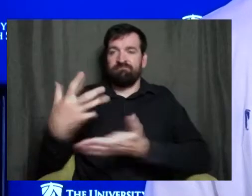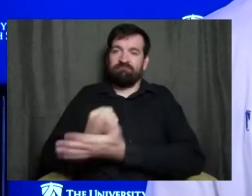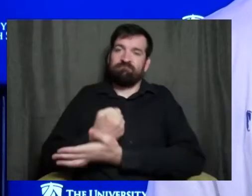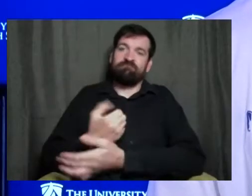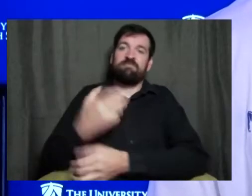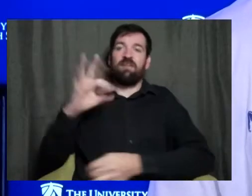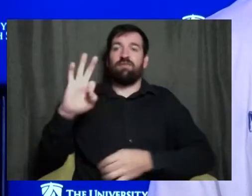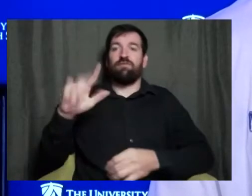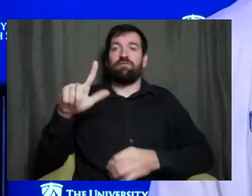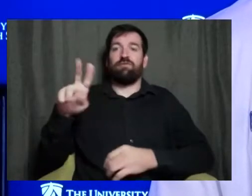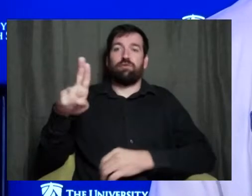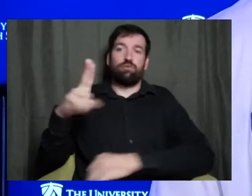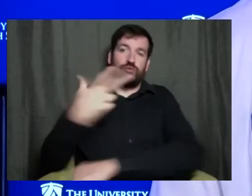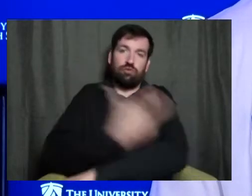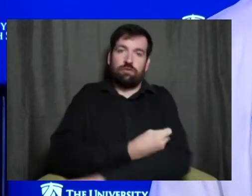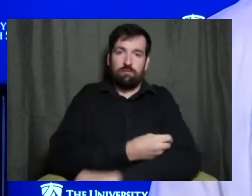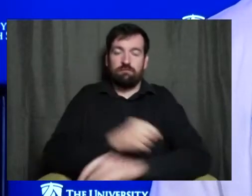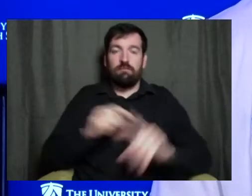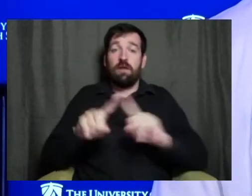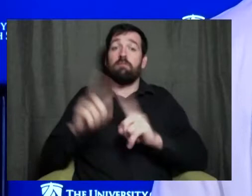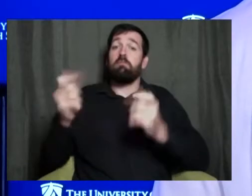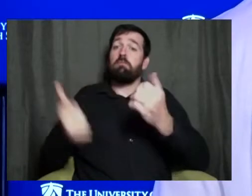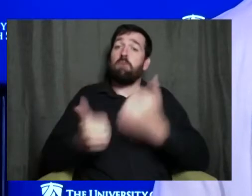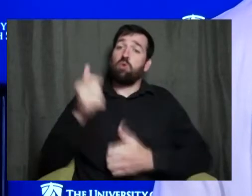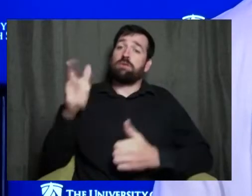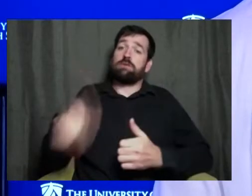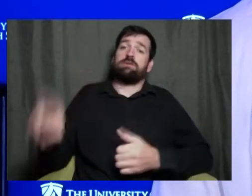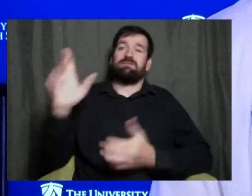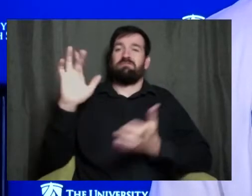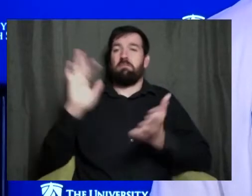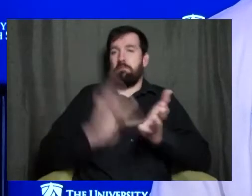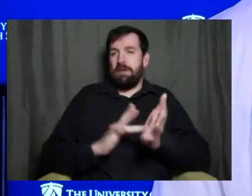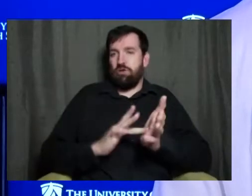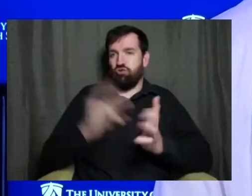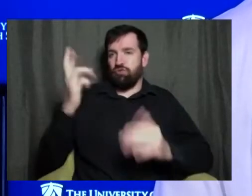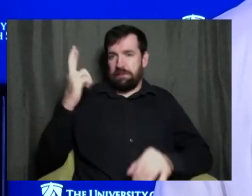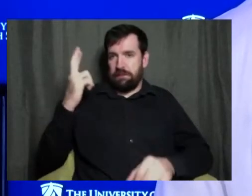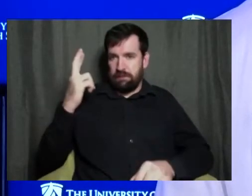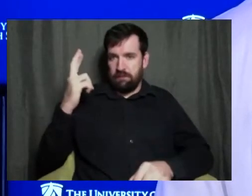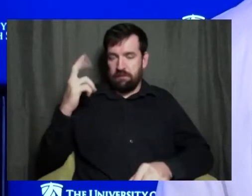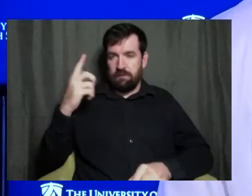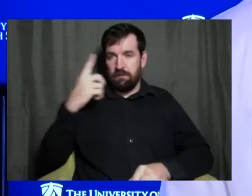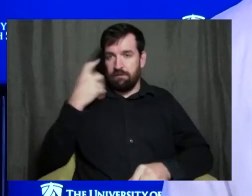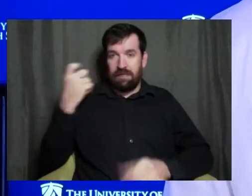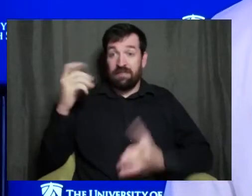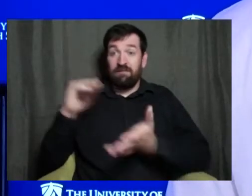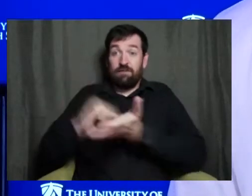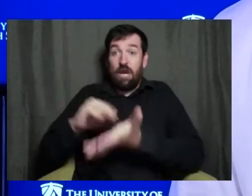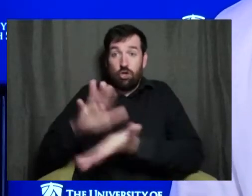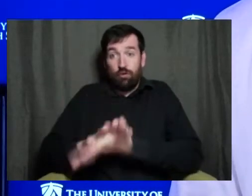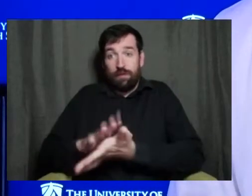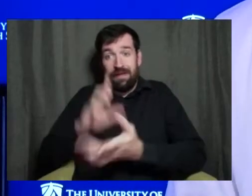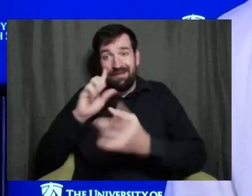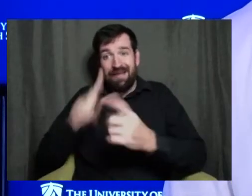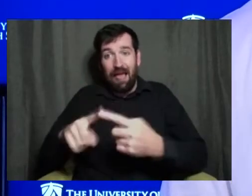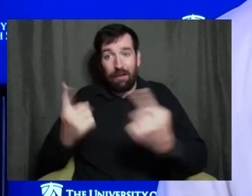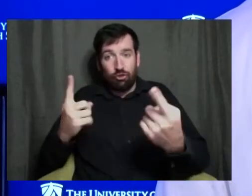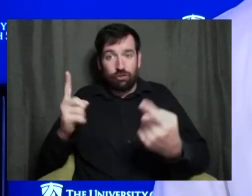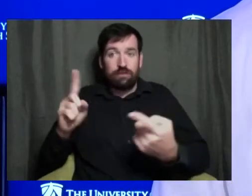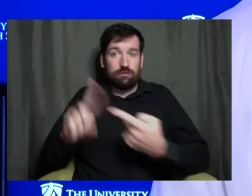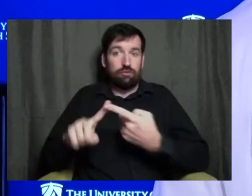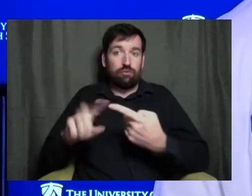are really medical reasons because of documented allergies to the influenza